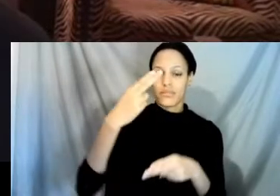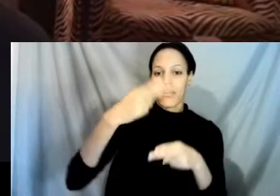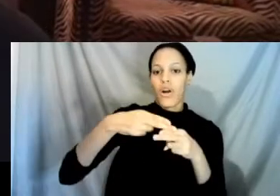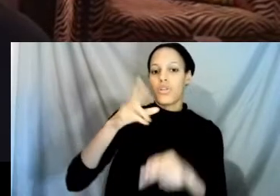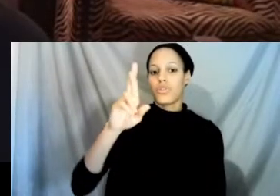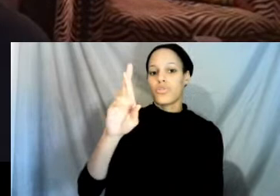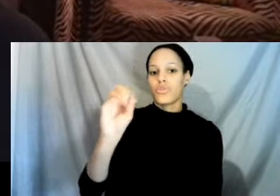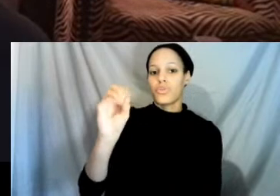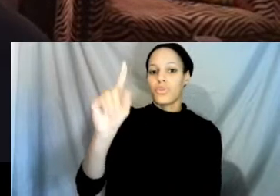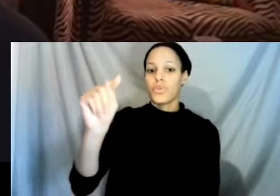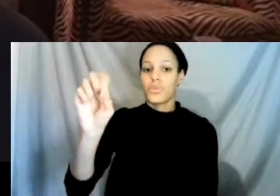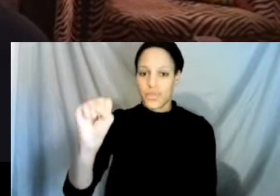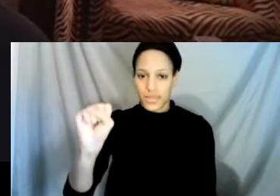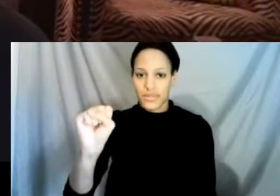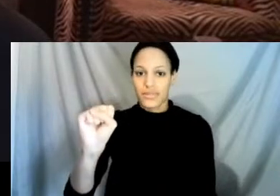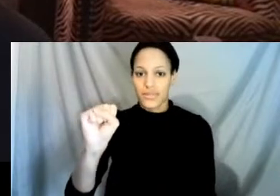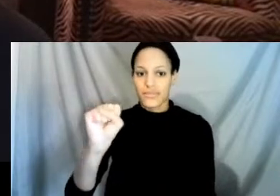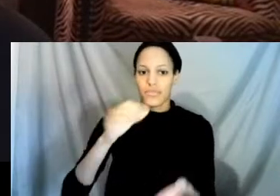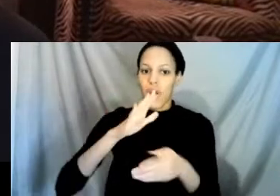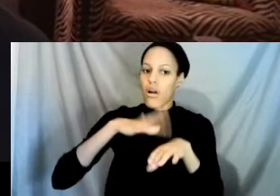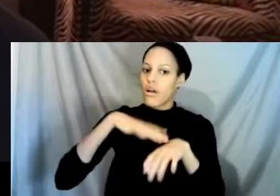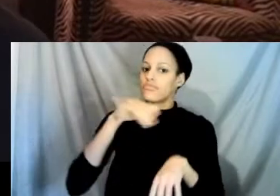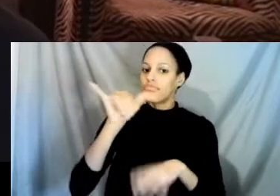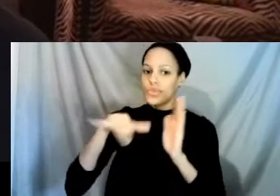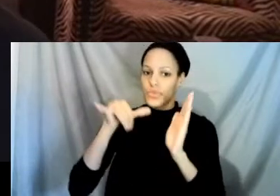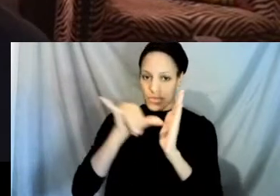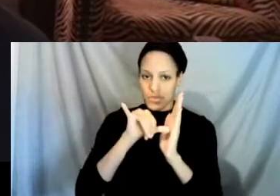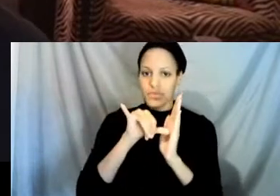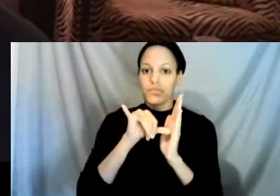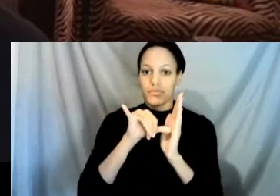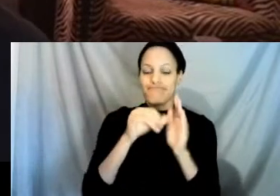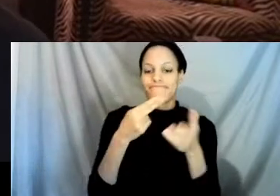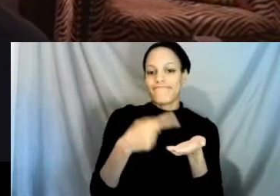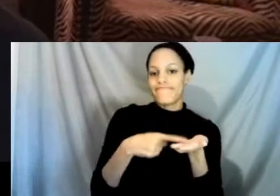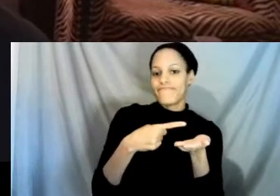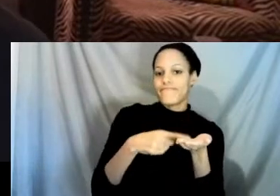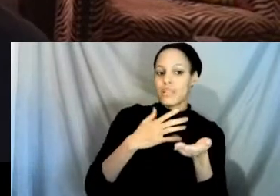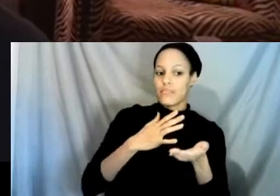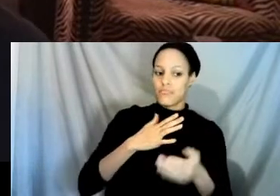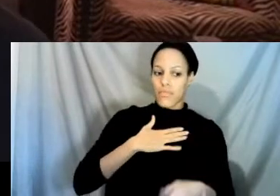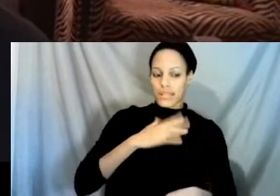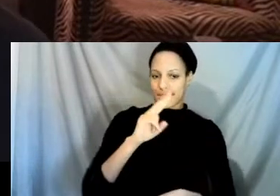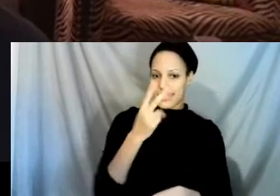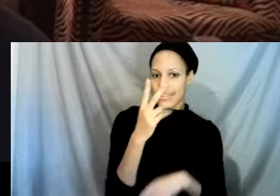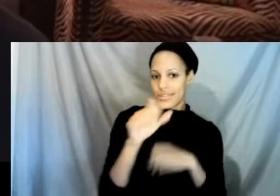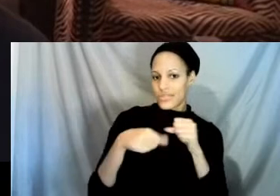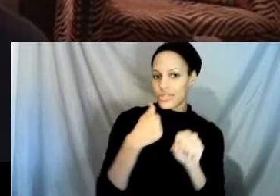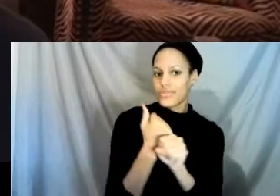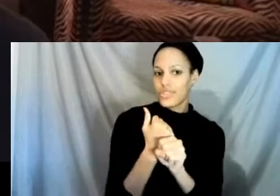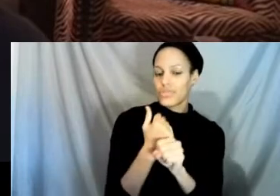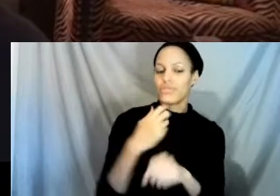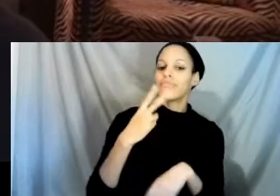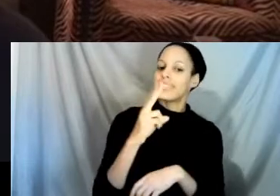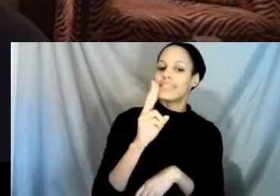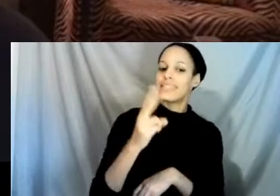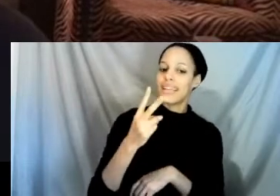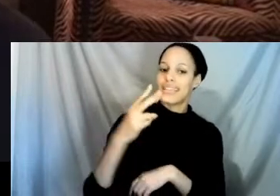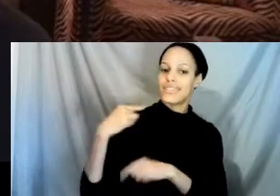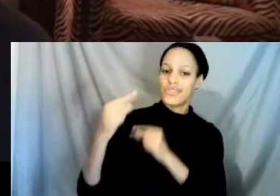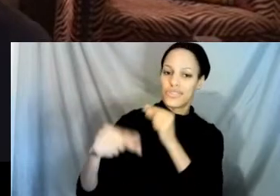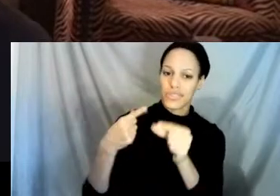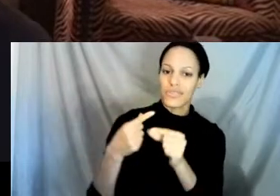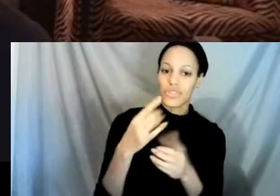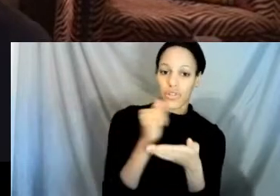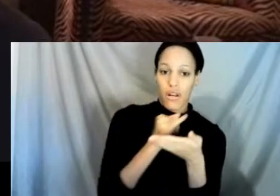early beginnings as a second generation artist. I did research on my grandparents, my